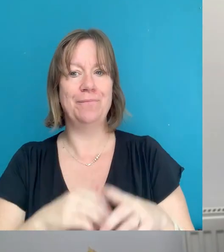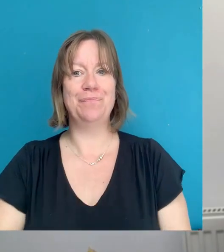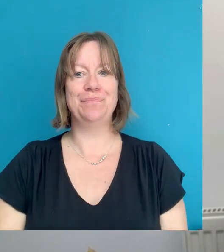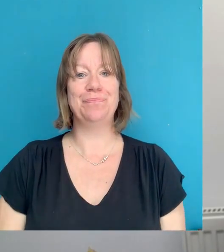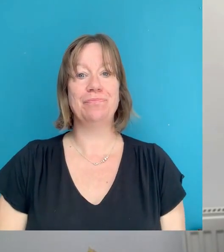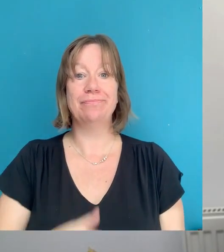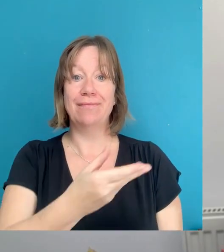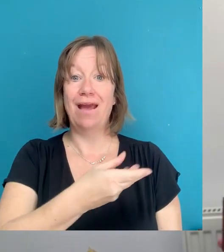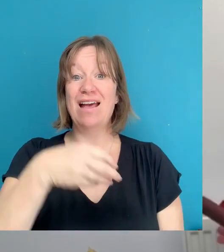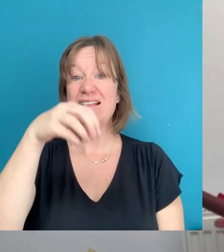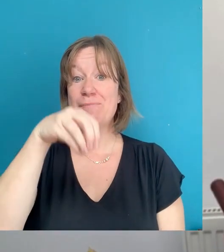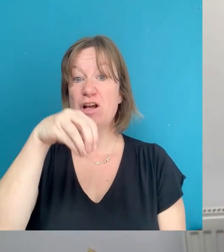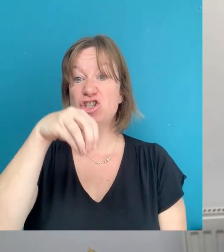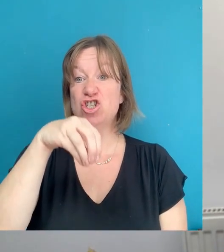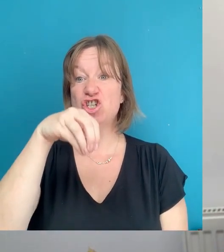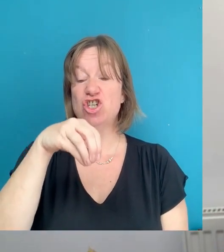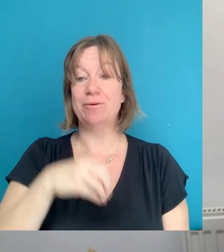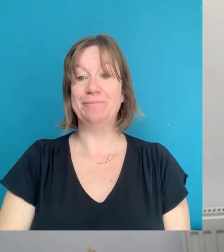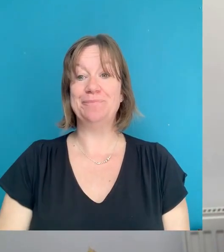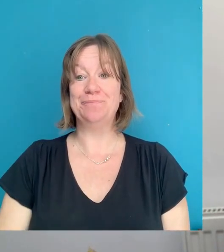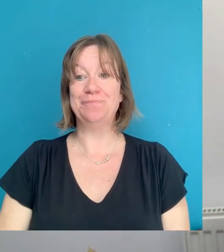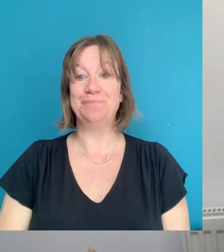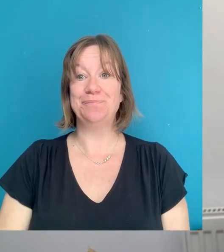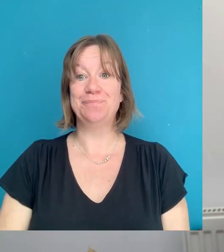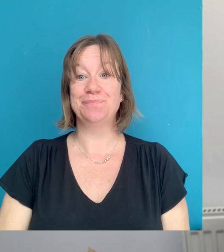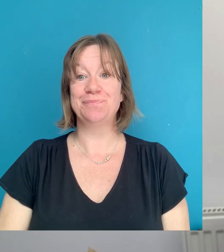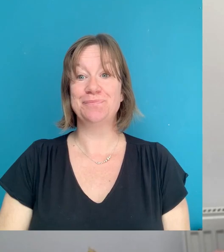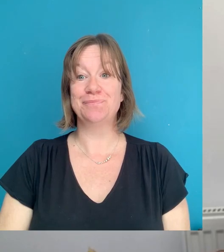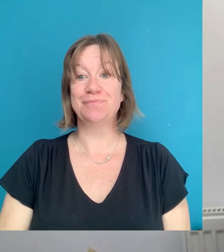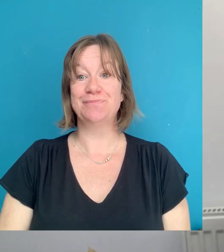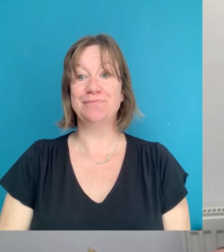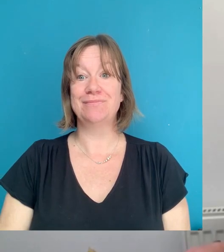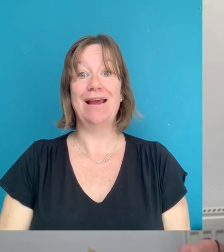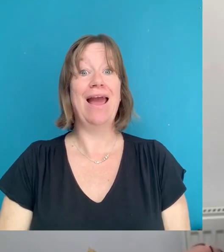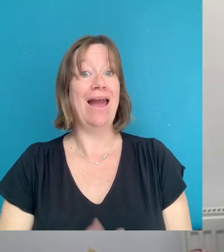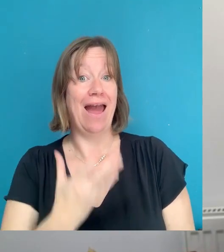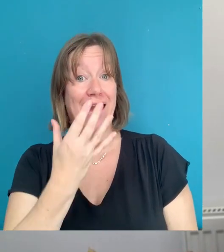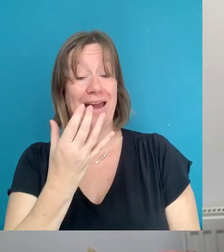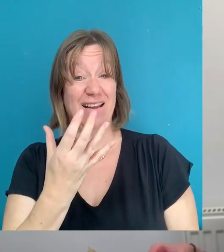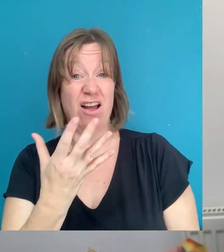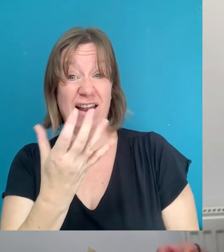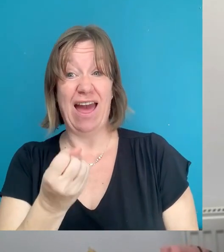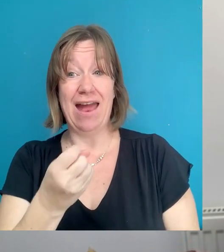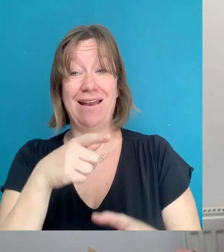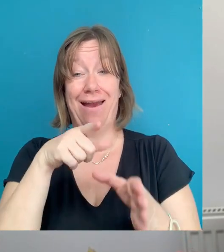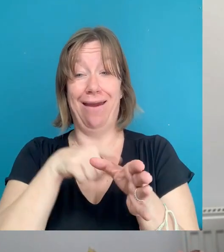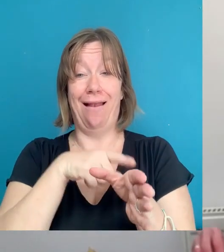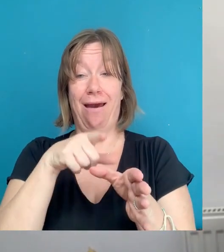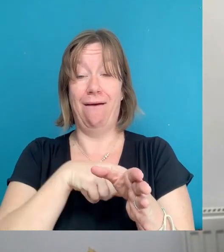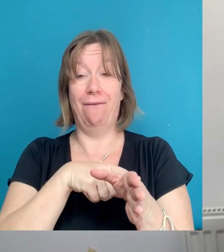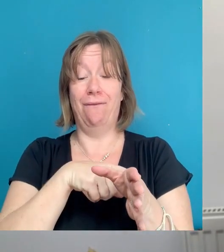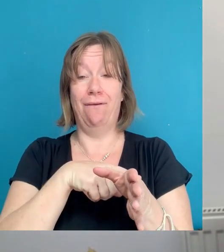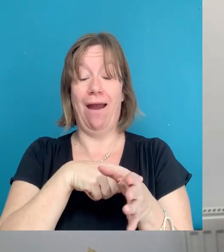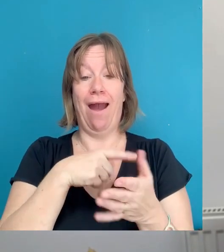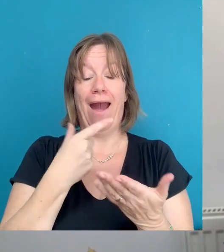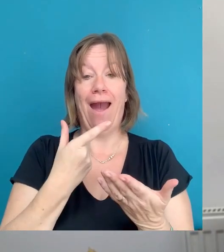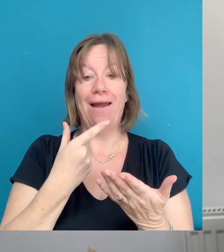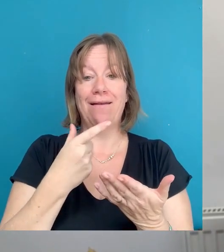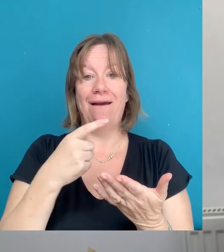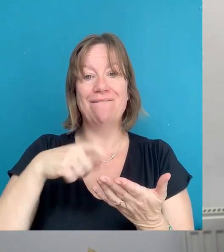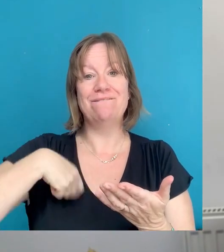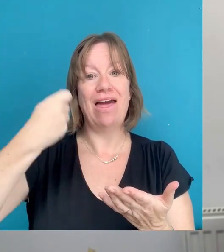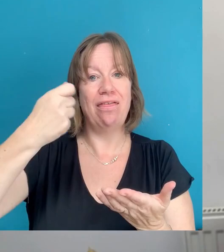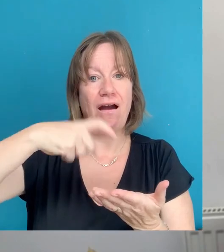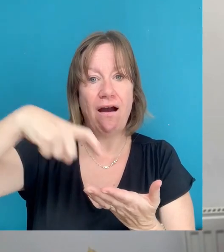can do is get your sponge. So if you wanted the background red, you could get the yellow